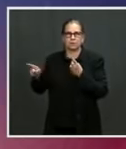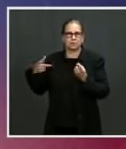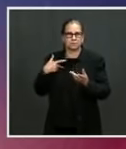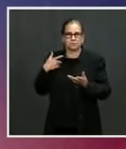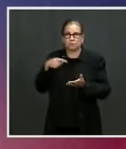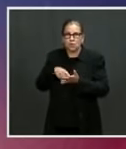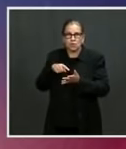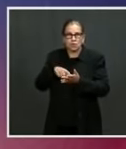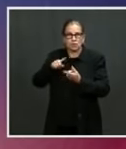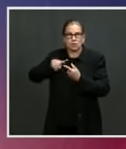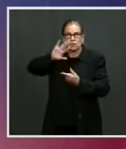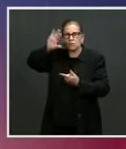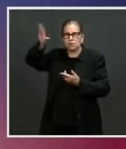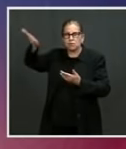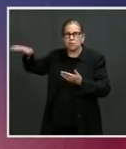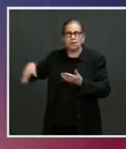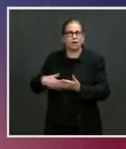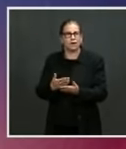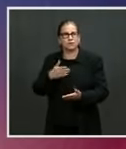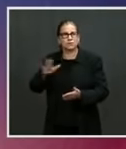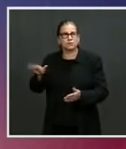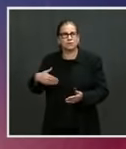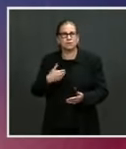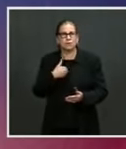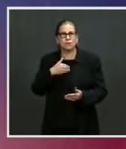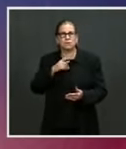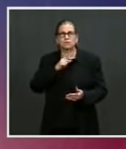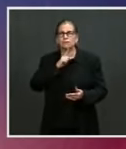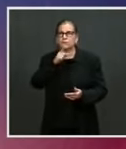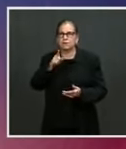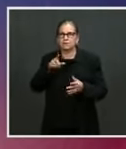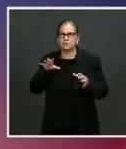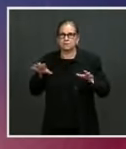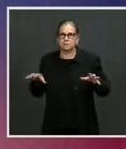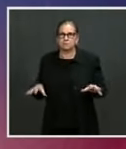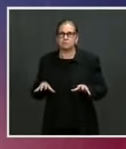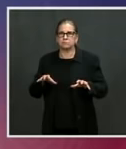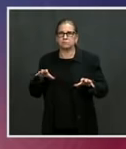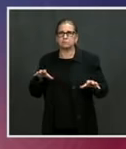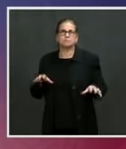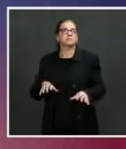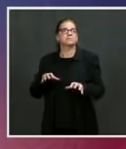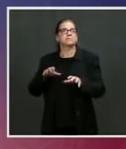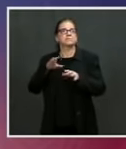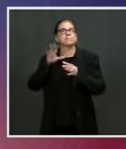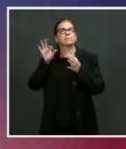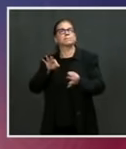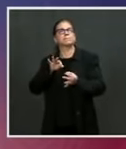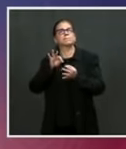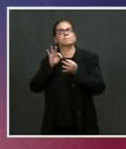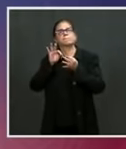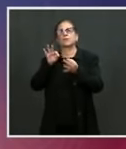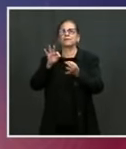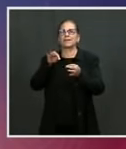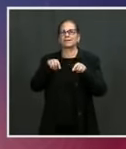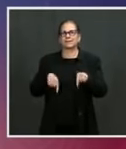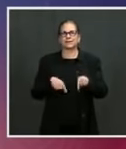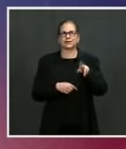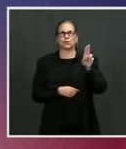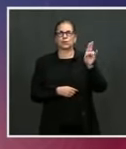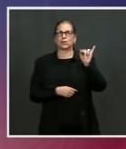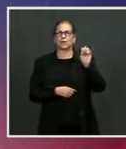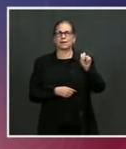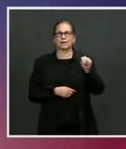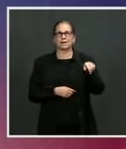full best efforts to perfect the Union for which they died. We owe them the work of our hands